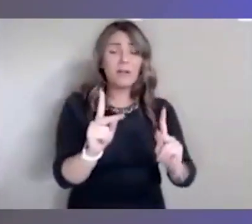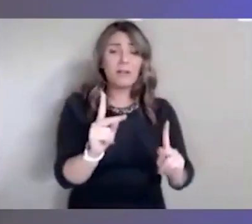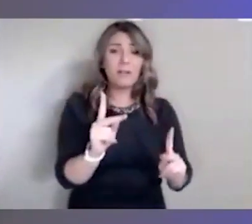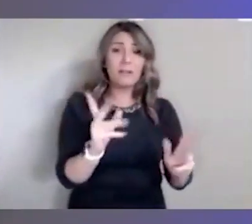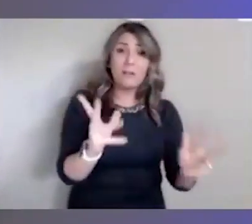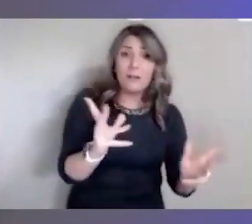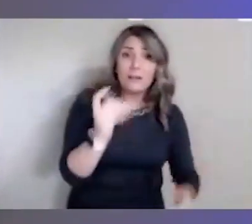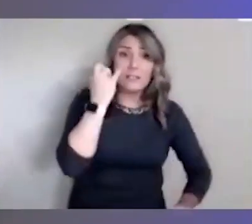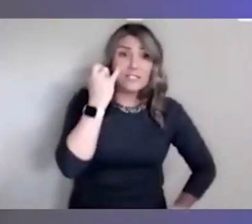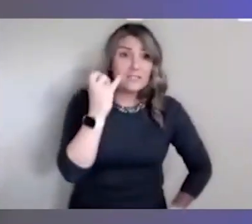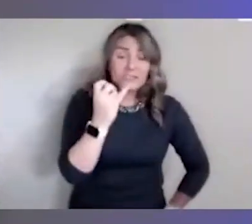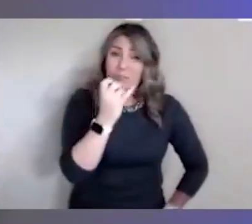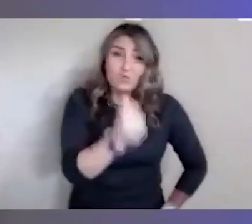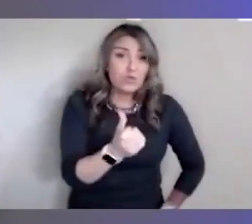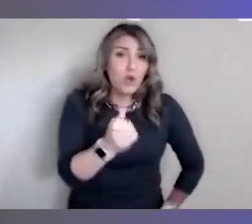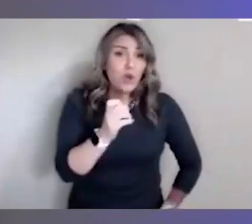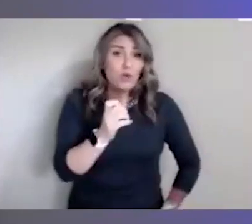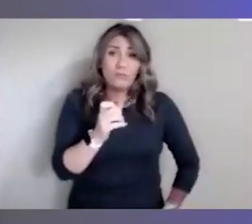if we don't,